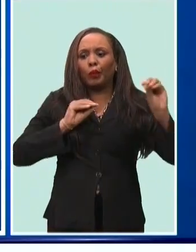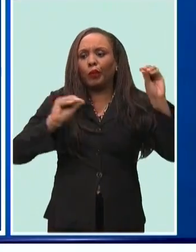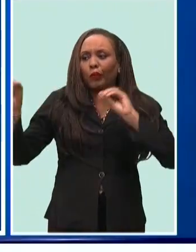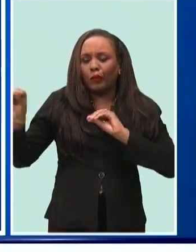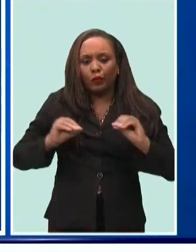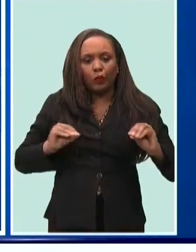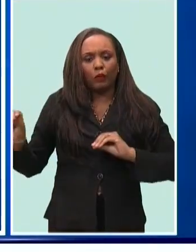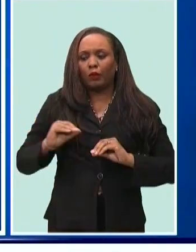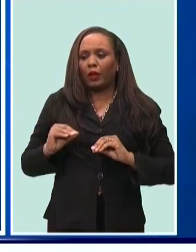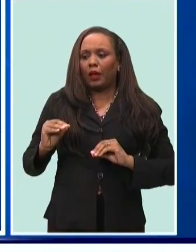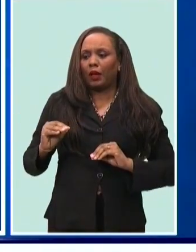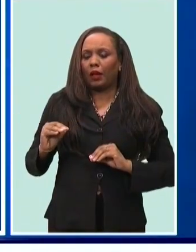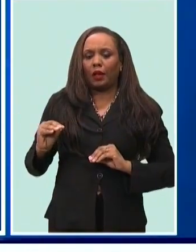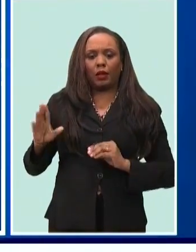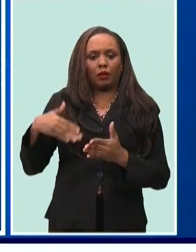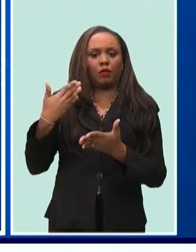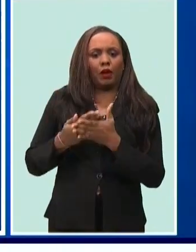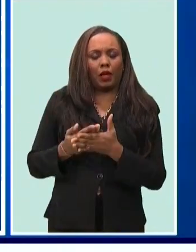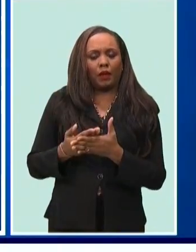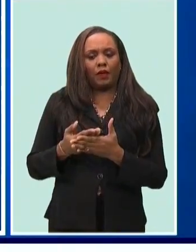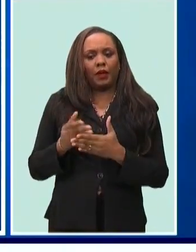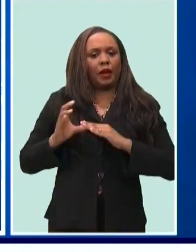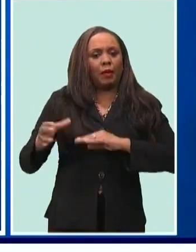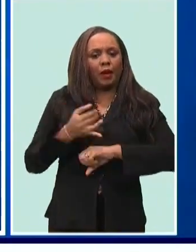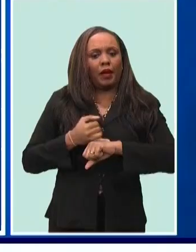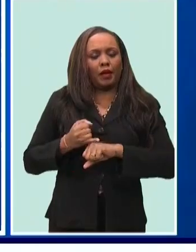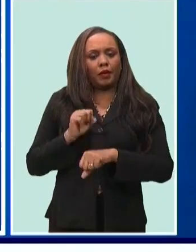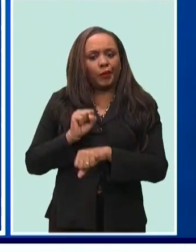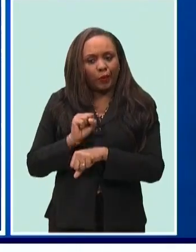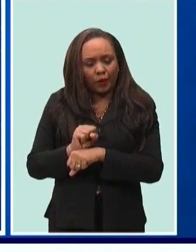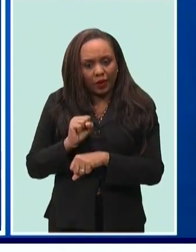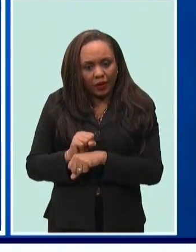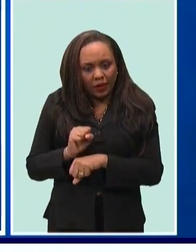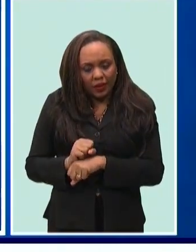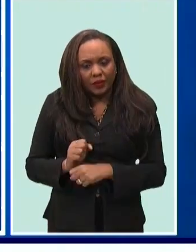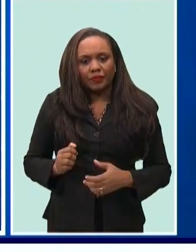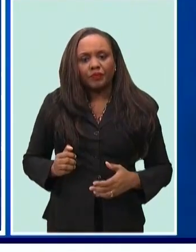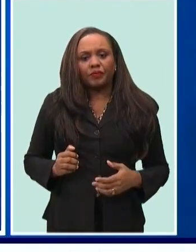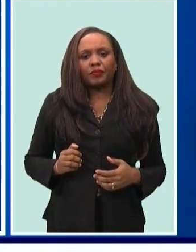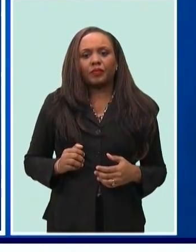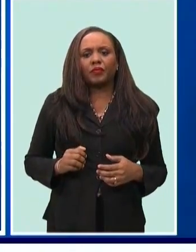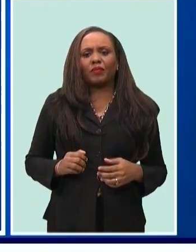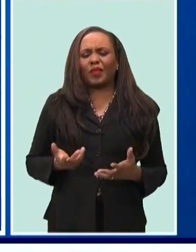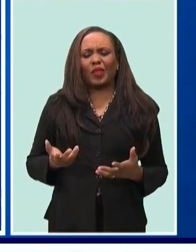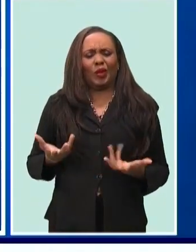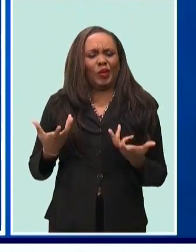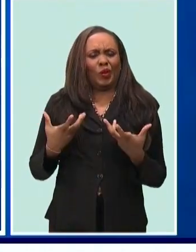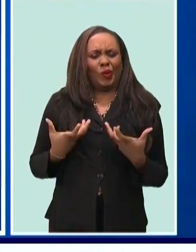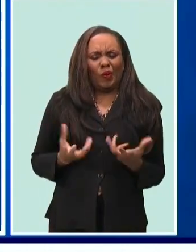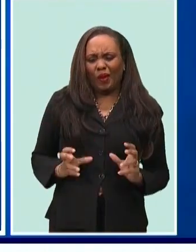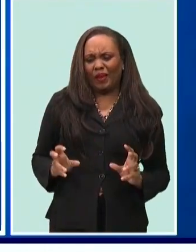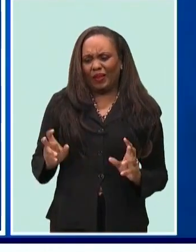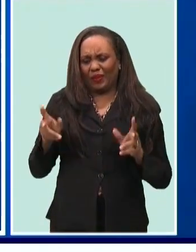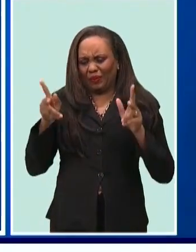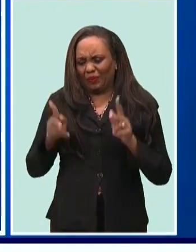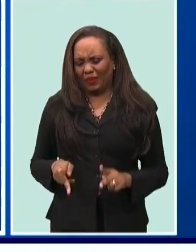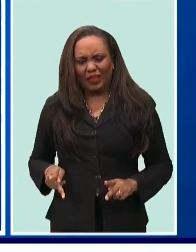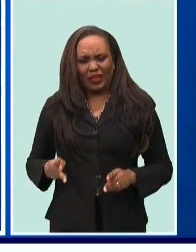an indefinite basis, it would be wrong to cause that person to